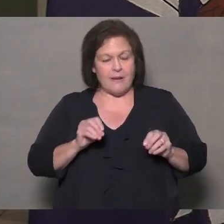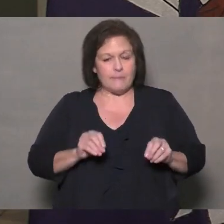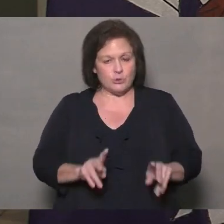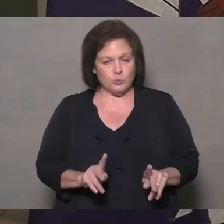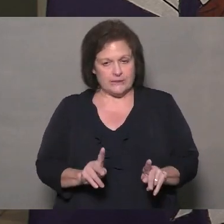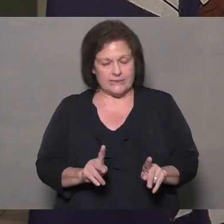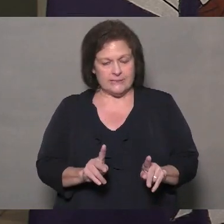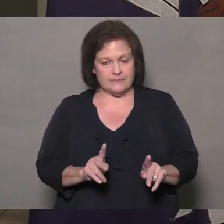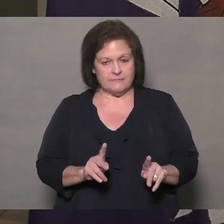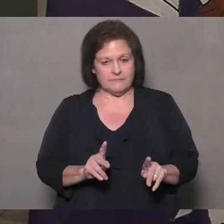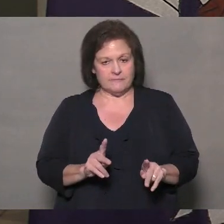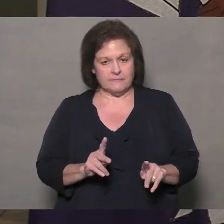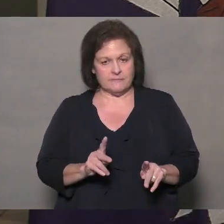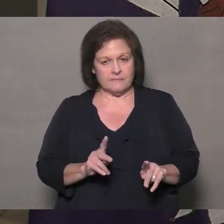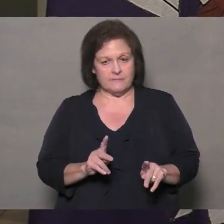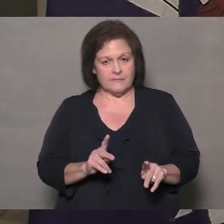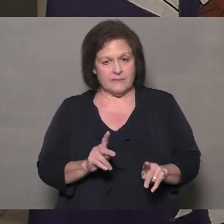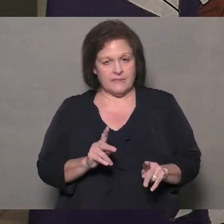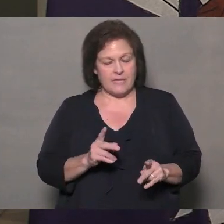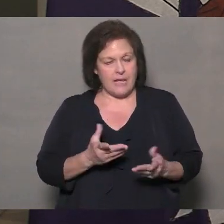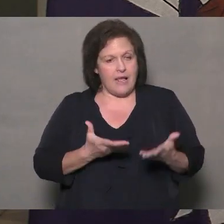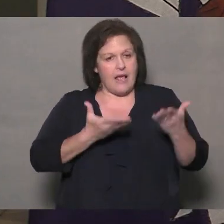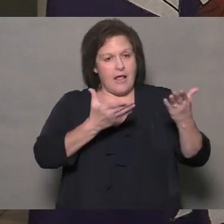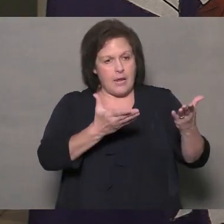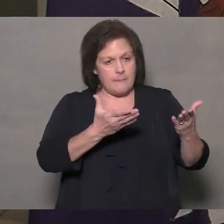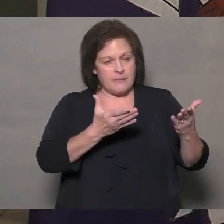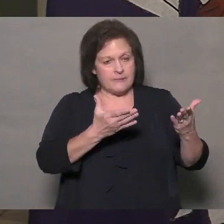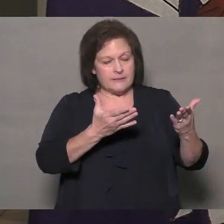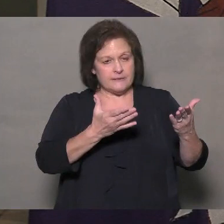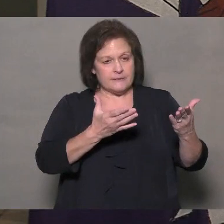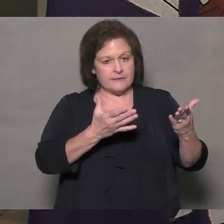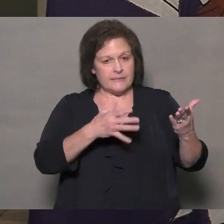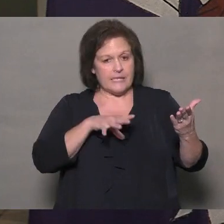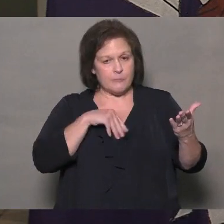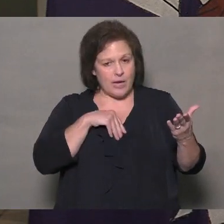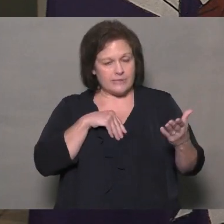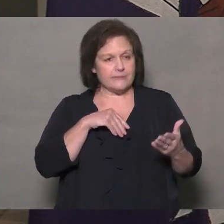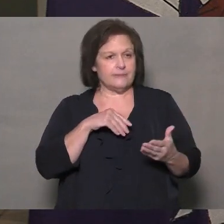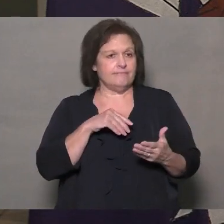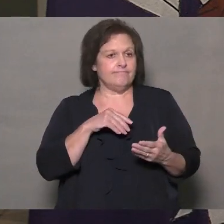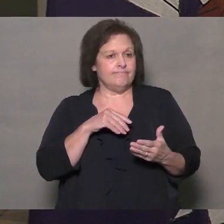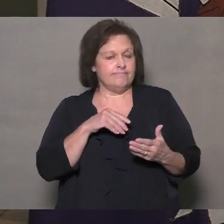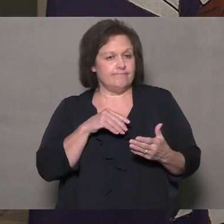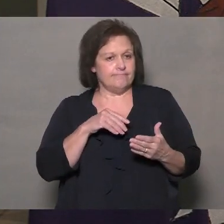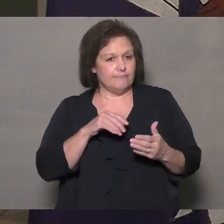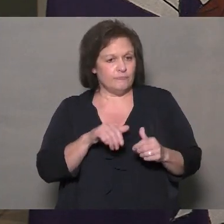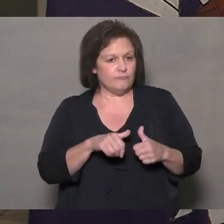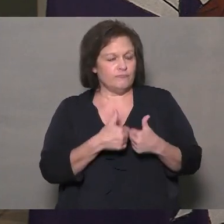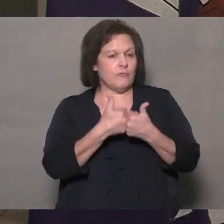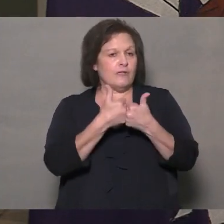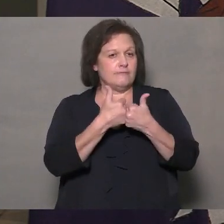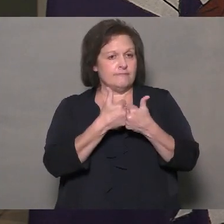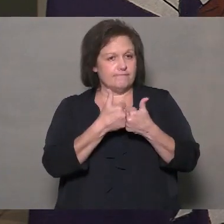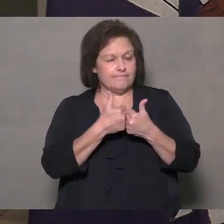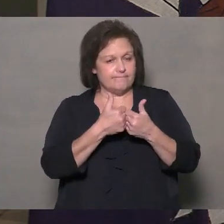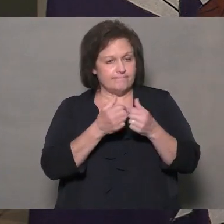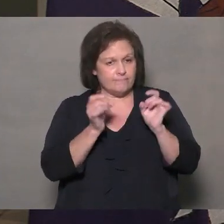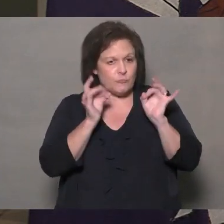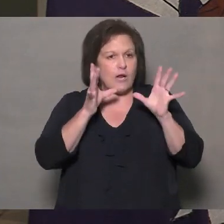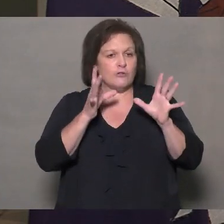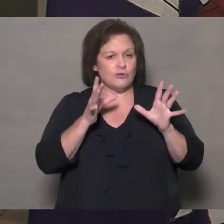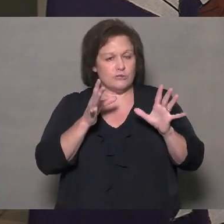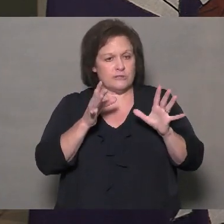opportunity, of uplifting and embracing the triumph and tragedy that